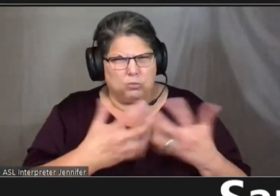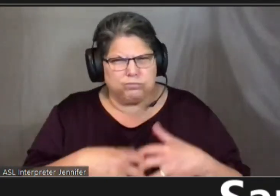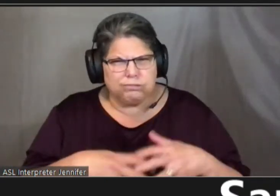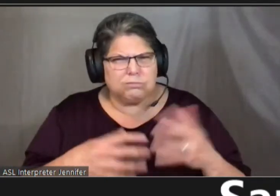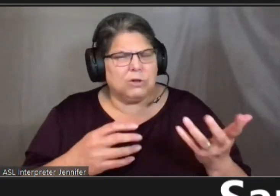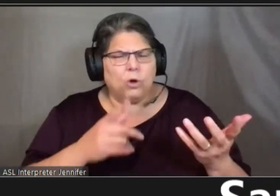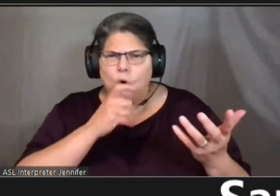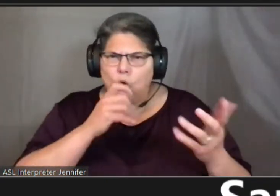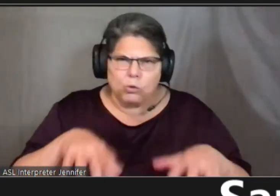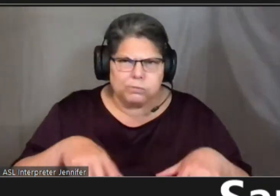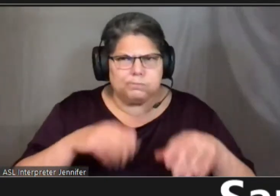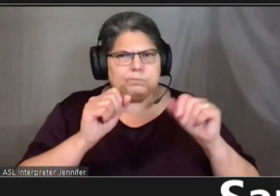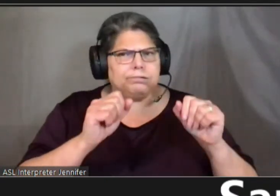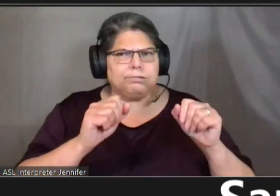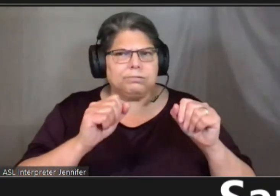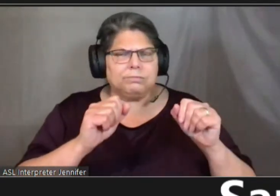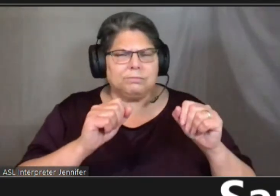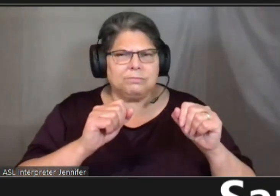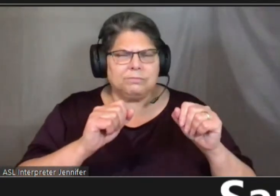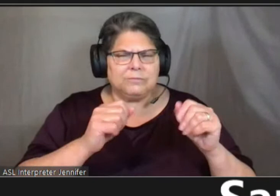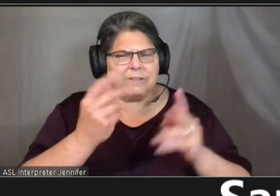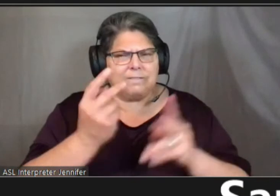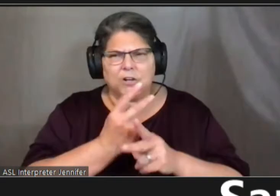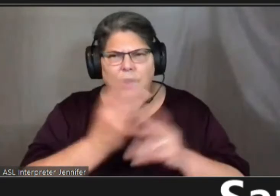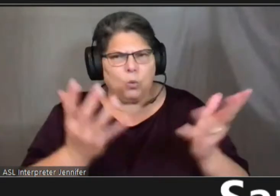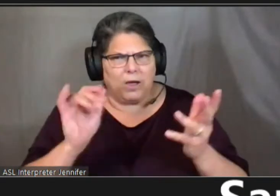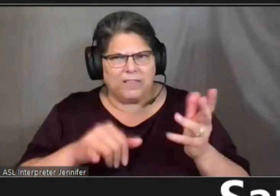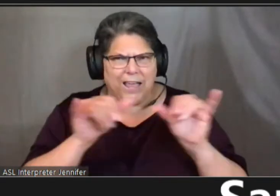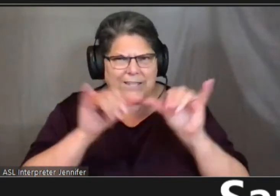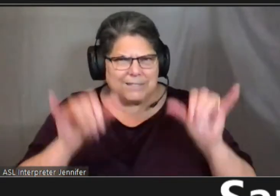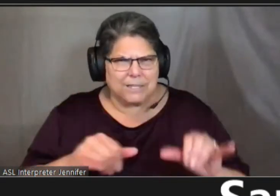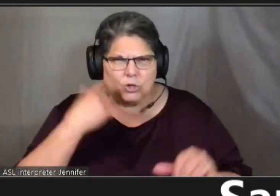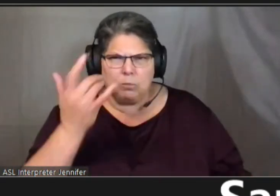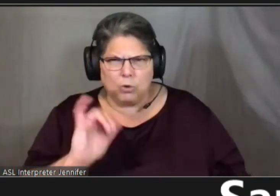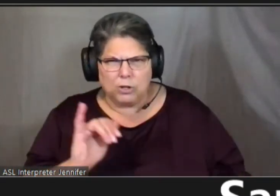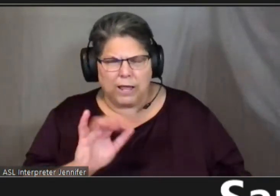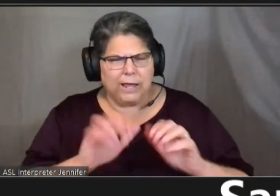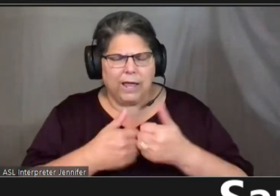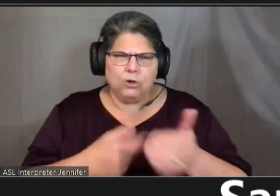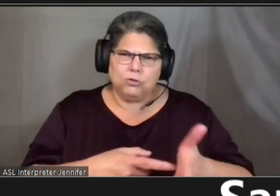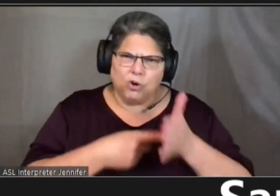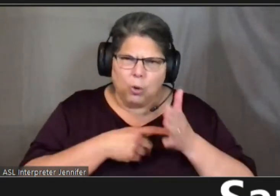lead on coming up with a system to require that kind of proof and monitor it?